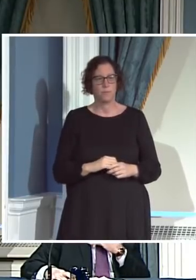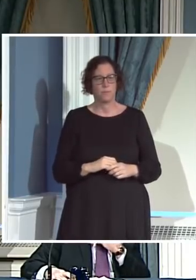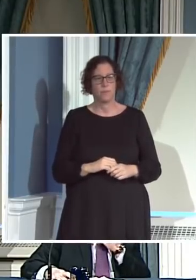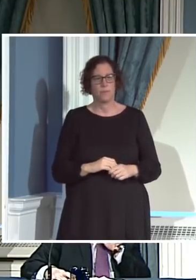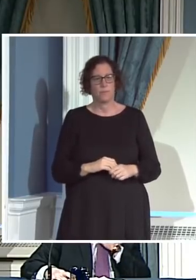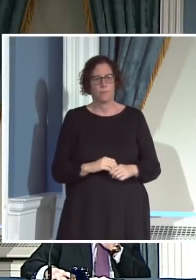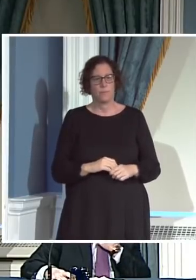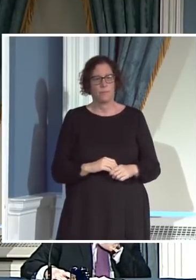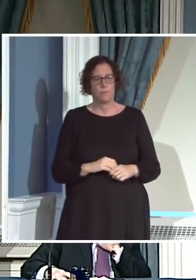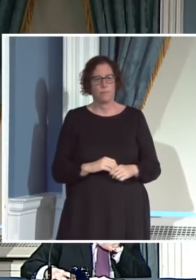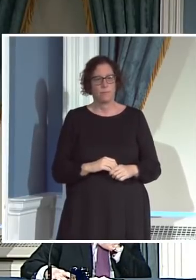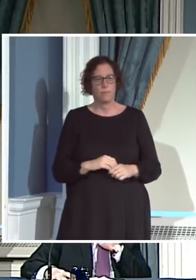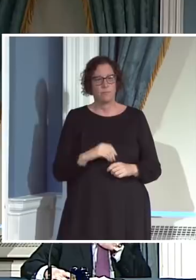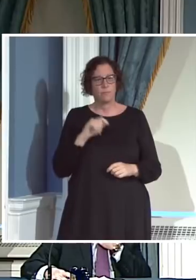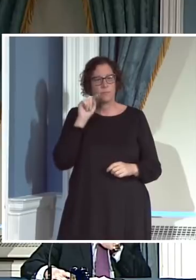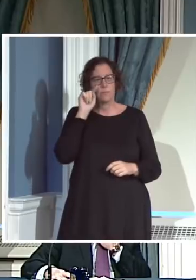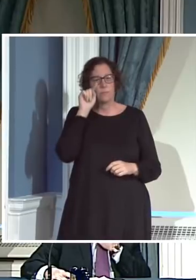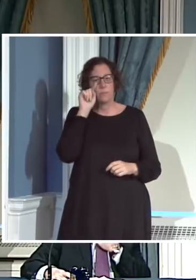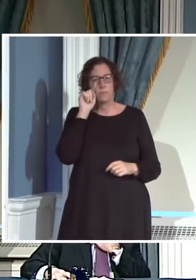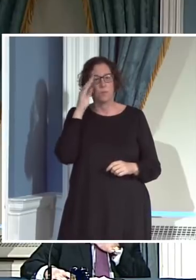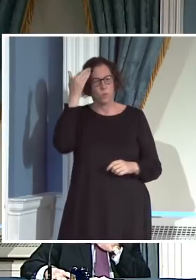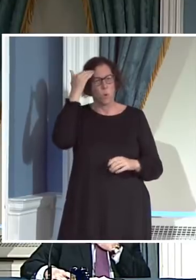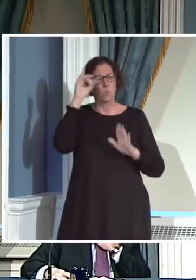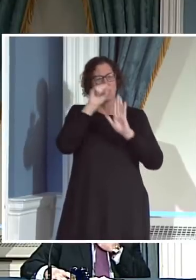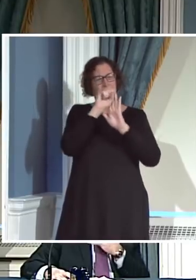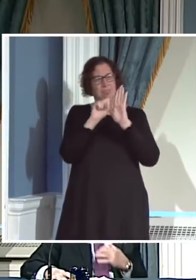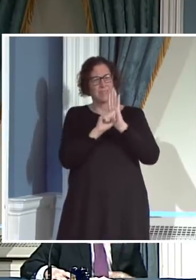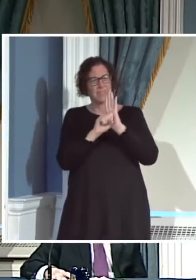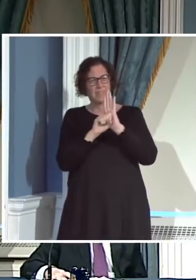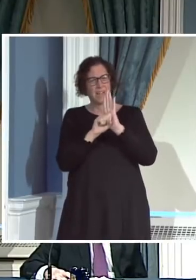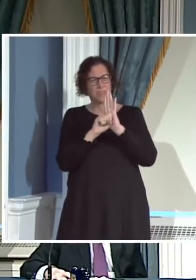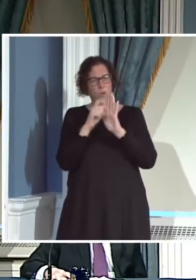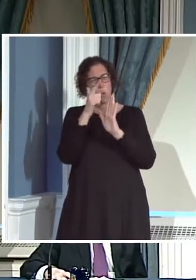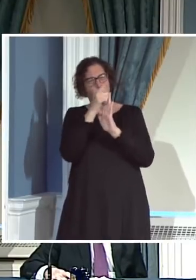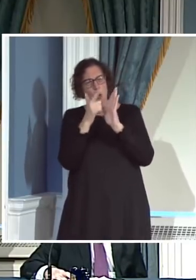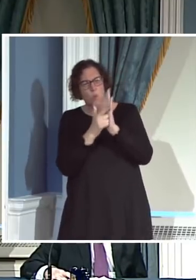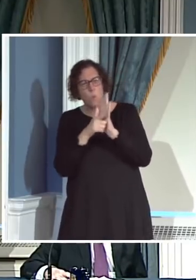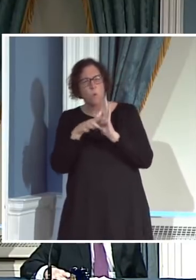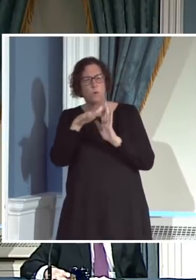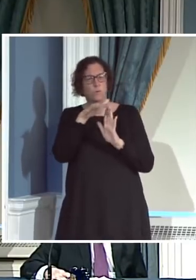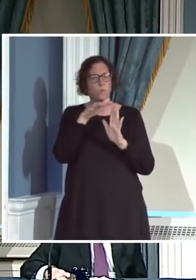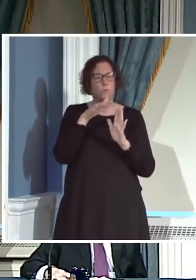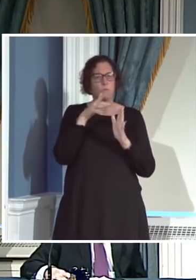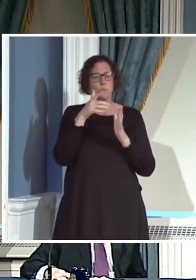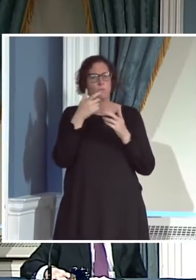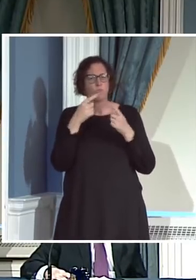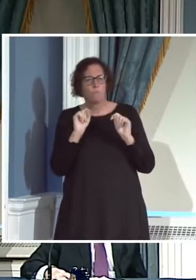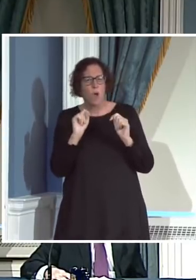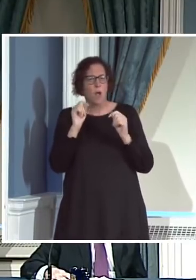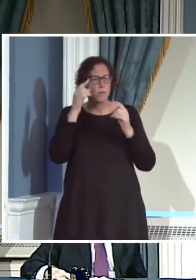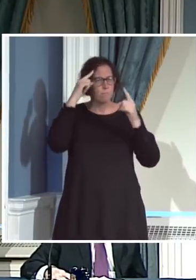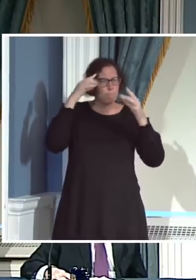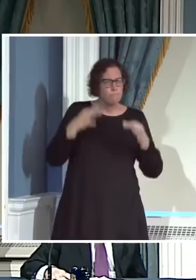state lawmakers are trying to nail down a final budget. And, we just got a chance